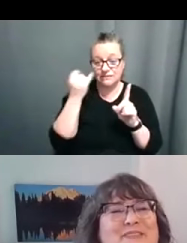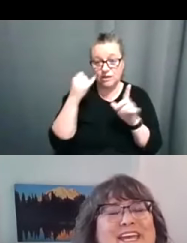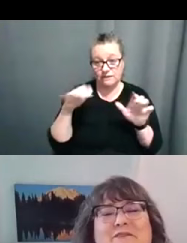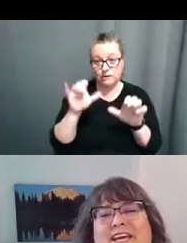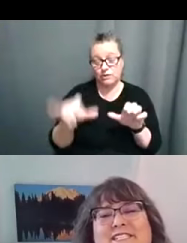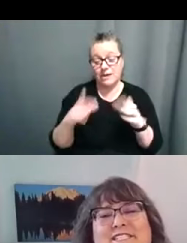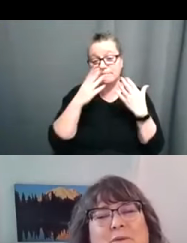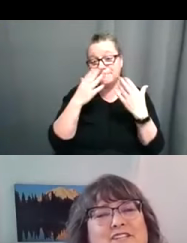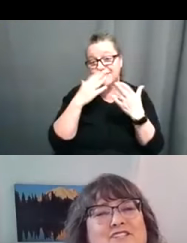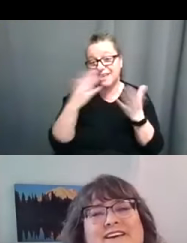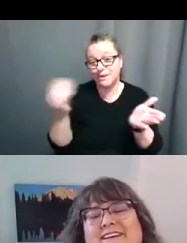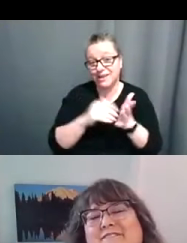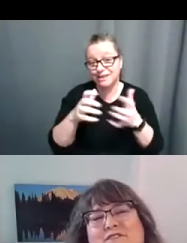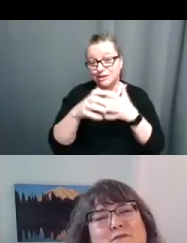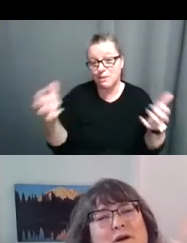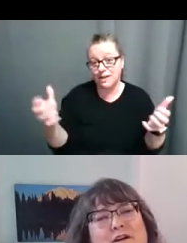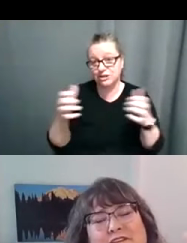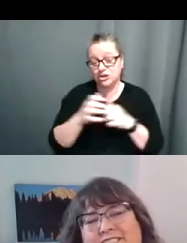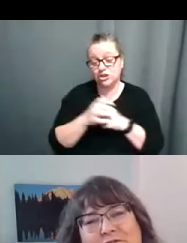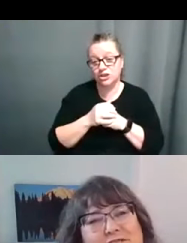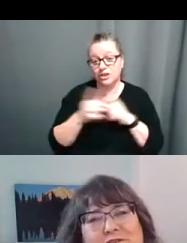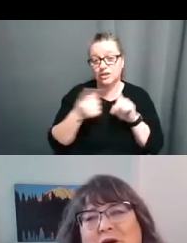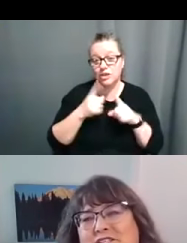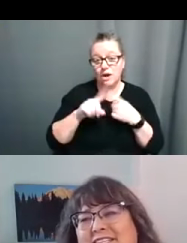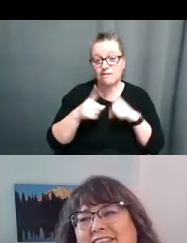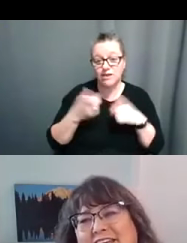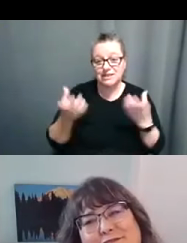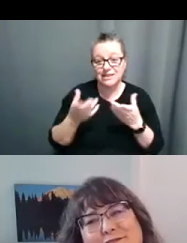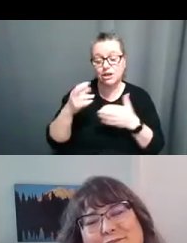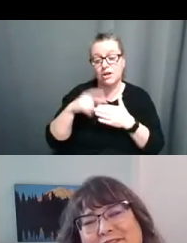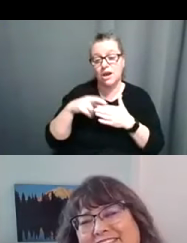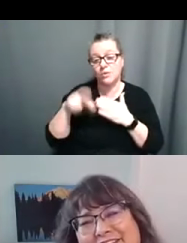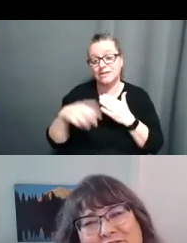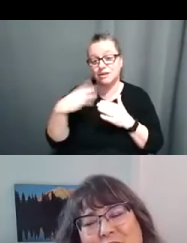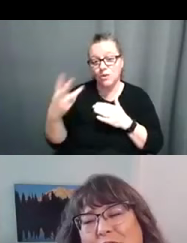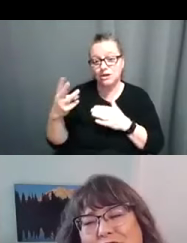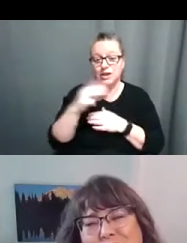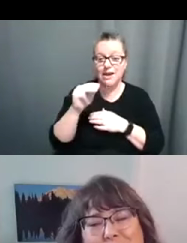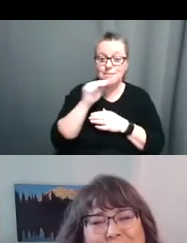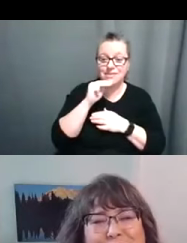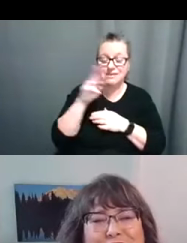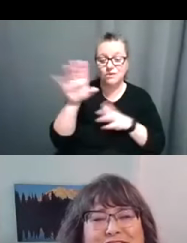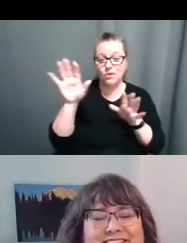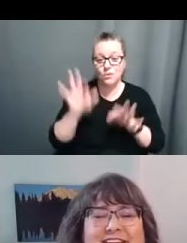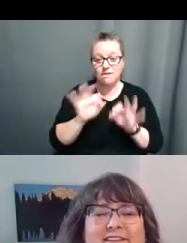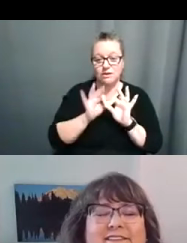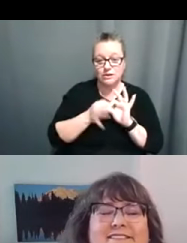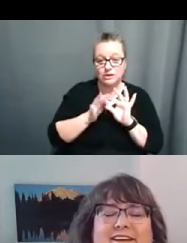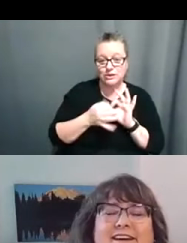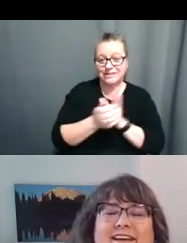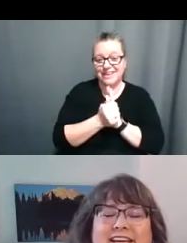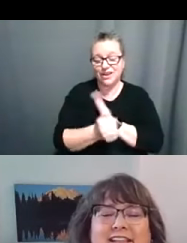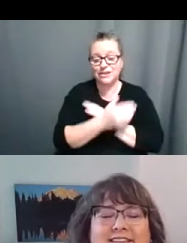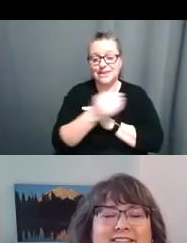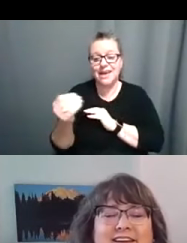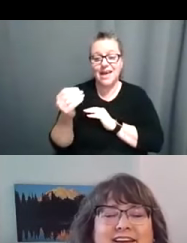So thank you again so much to our friends here in Results Washington. Thank you to Melissa for the wonderful interpretive skills